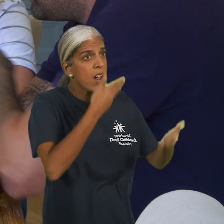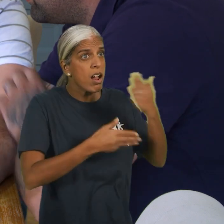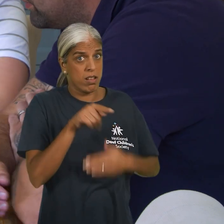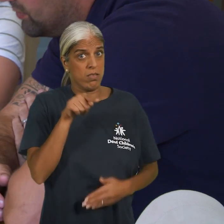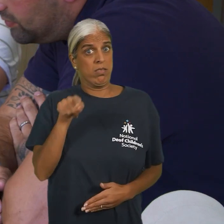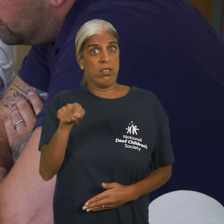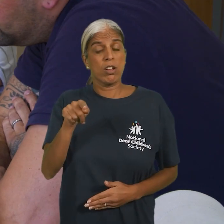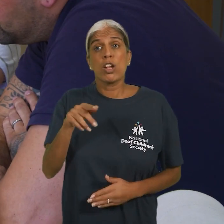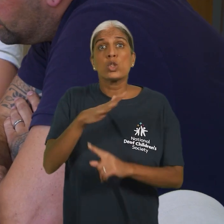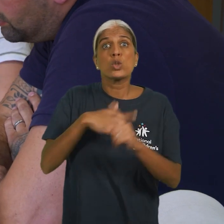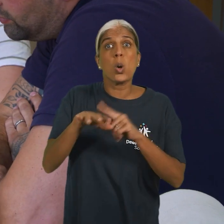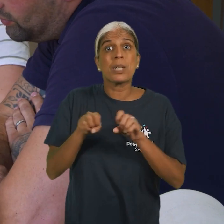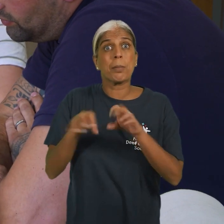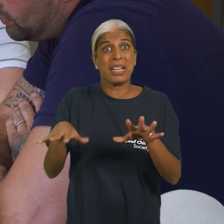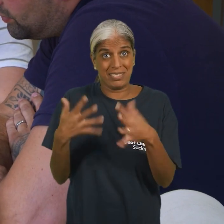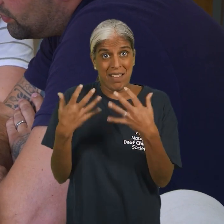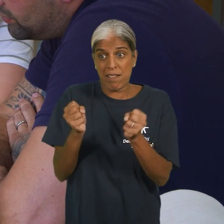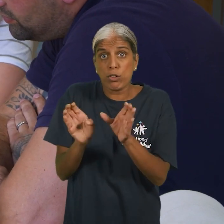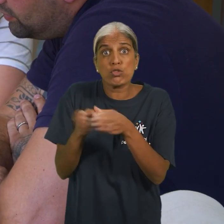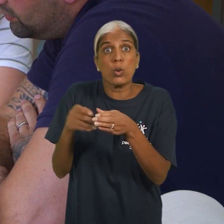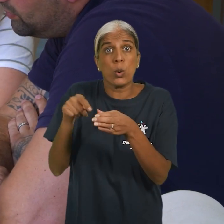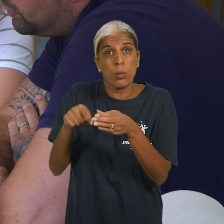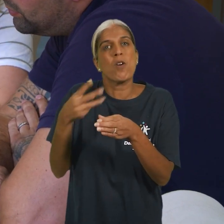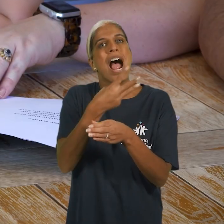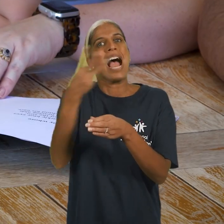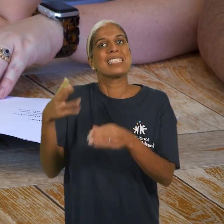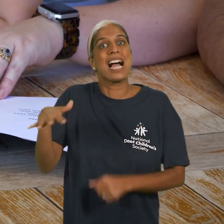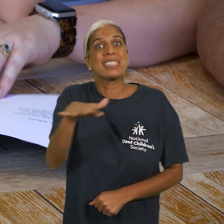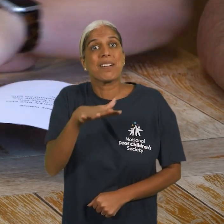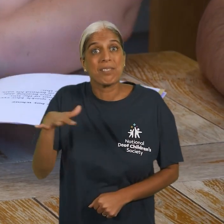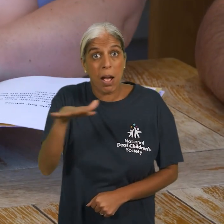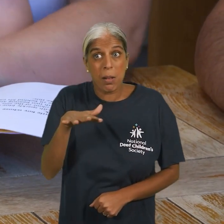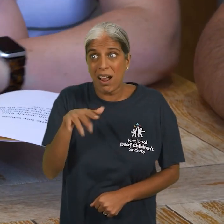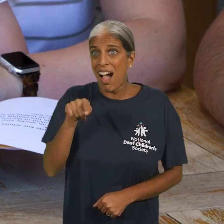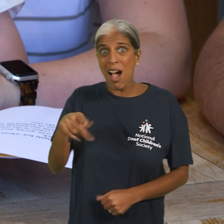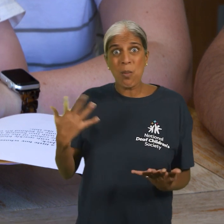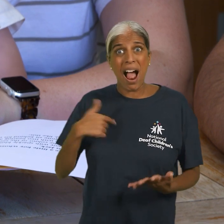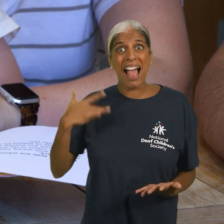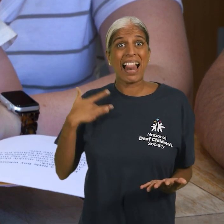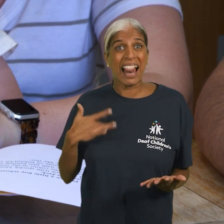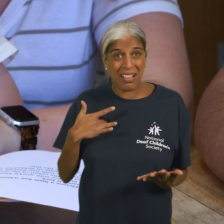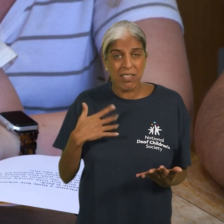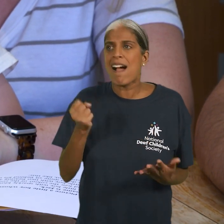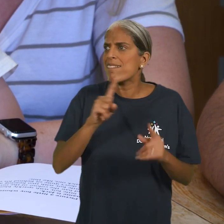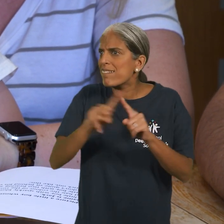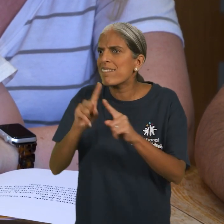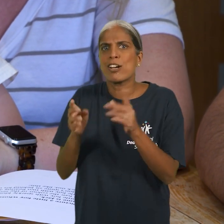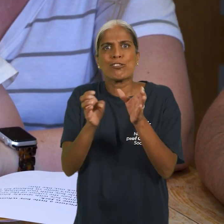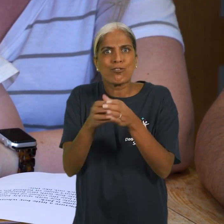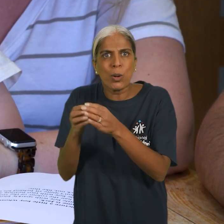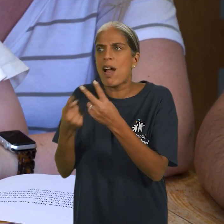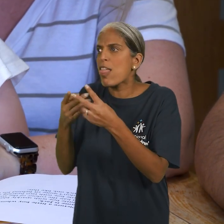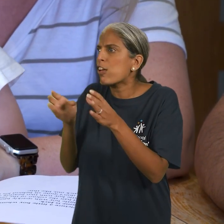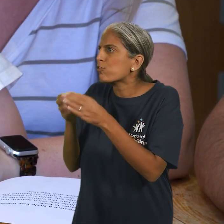put us onto Essex-based groups on social media. Certainly where we're based, there are a lot of social media groups